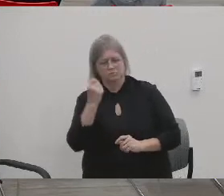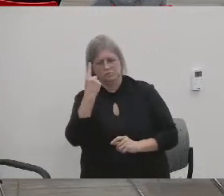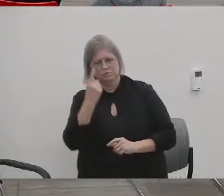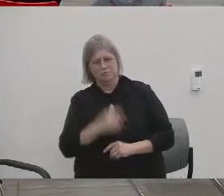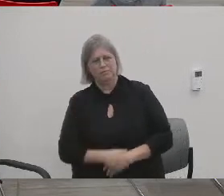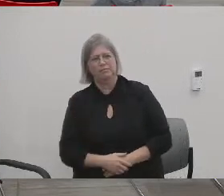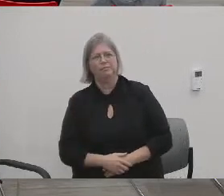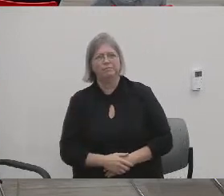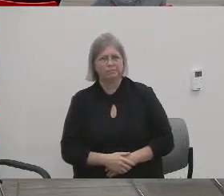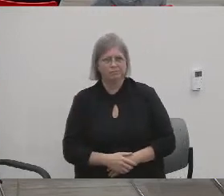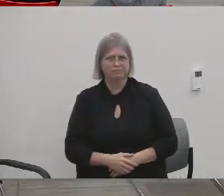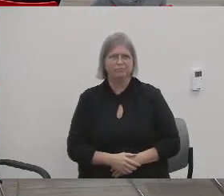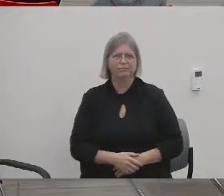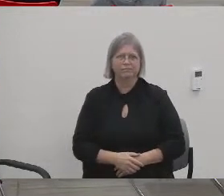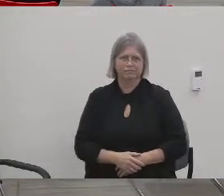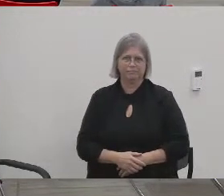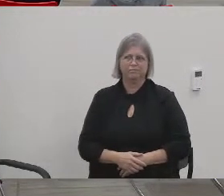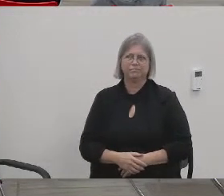That's all I have.